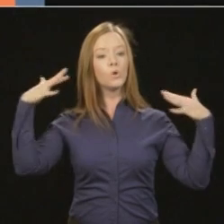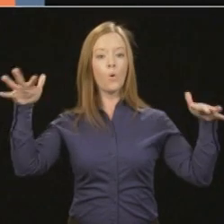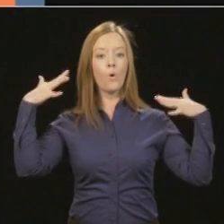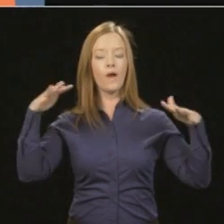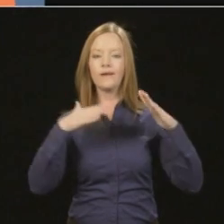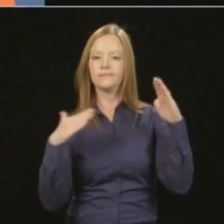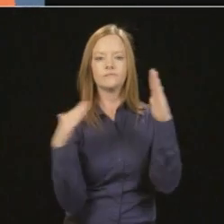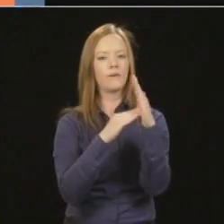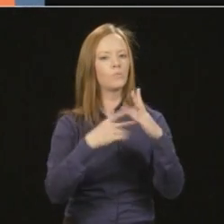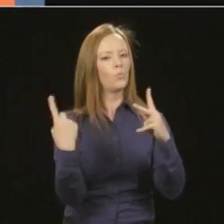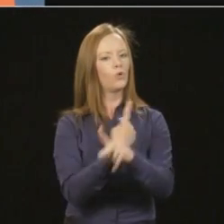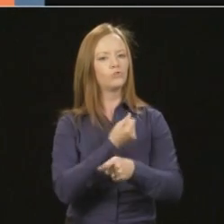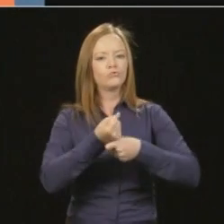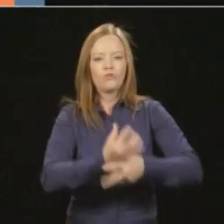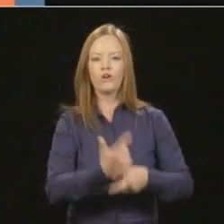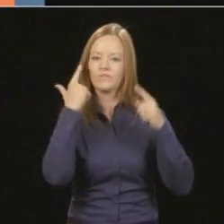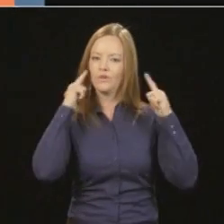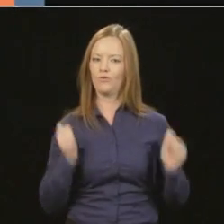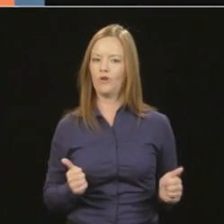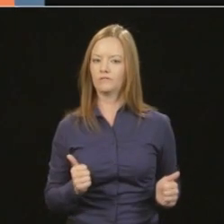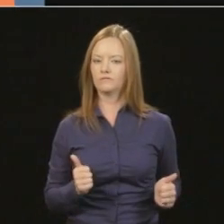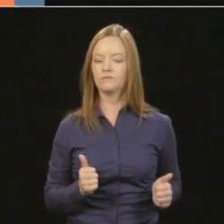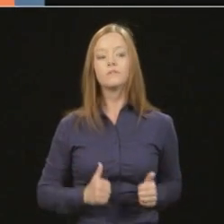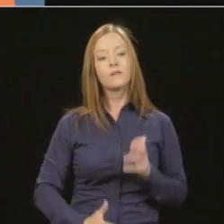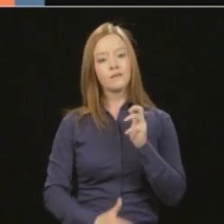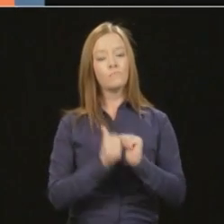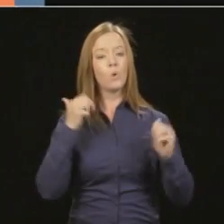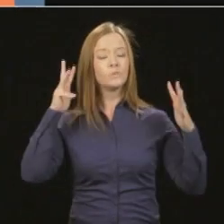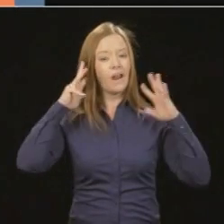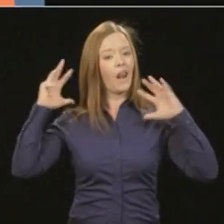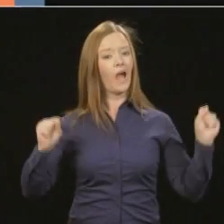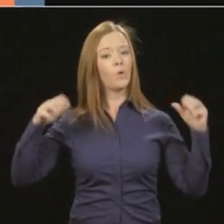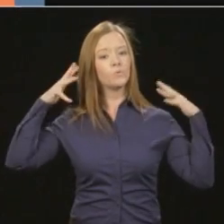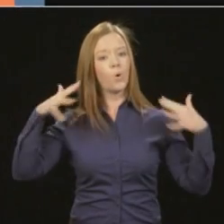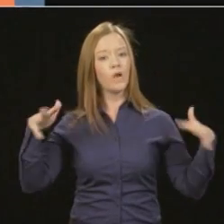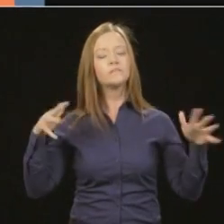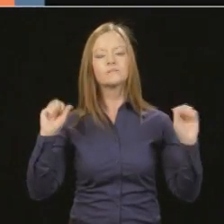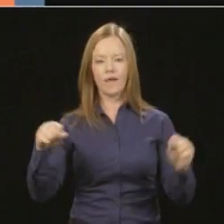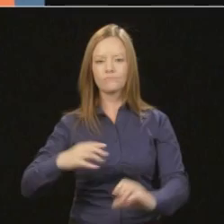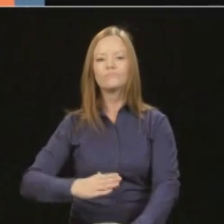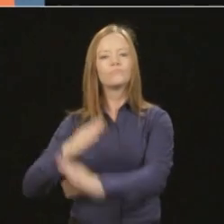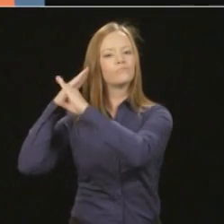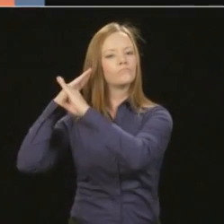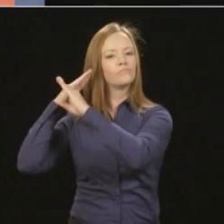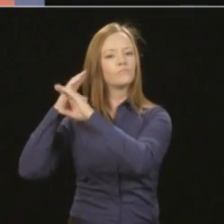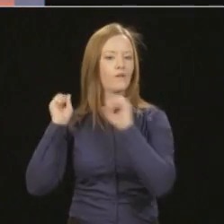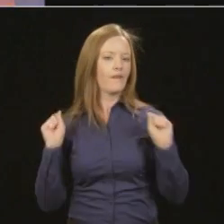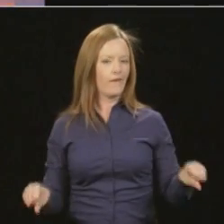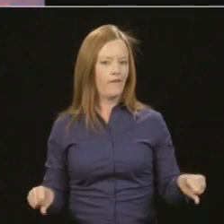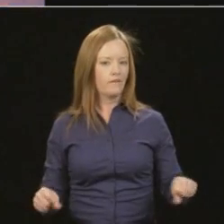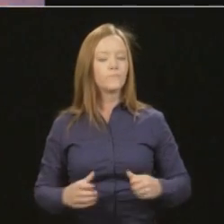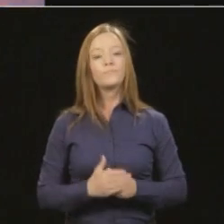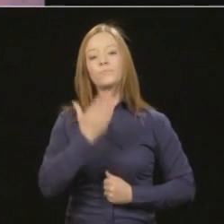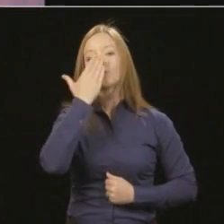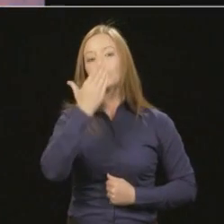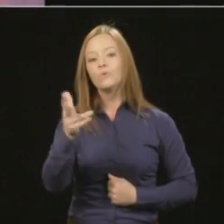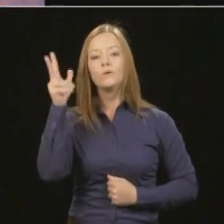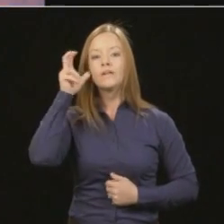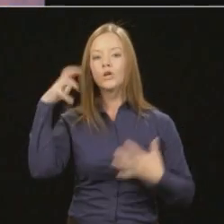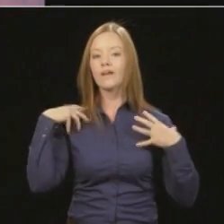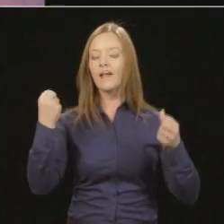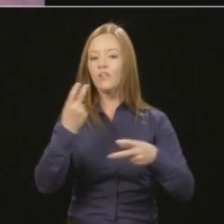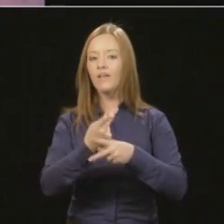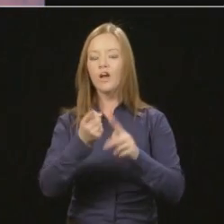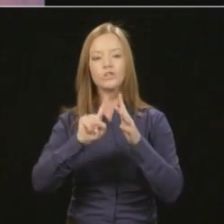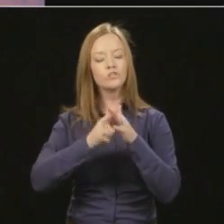Noise is the #1 cause of hearing loss, and most loud noises are almost entirely preventable. Good hearing health